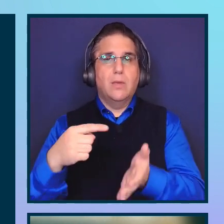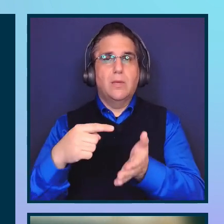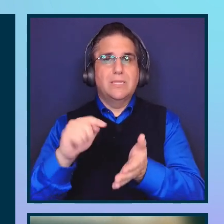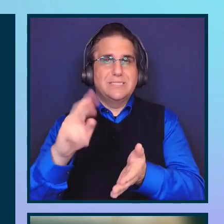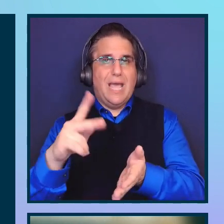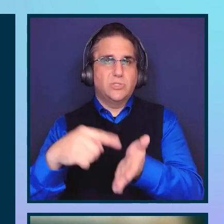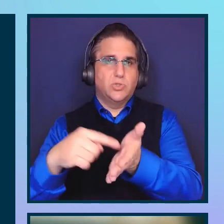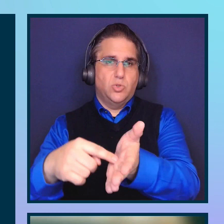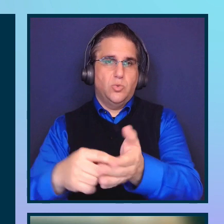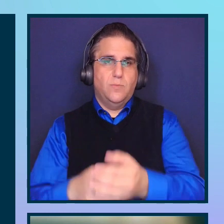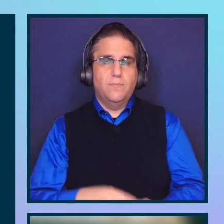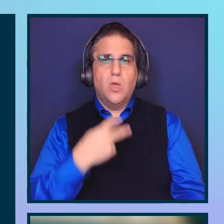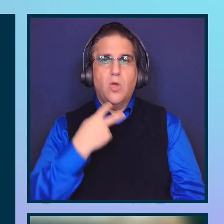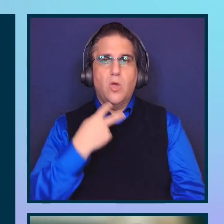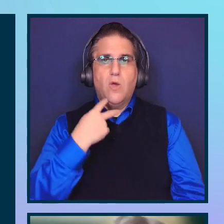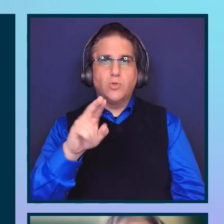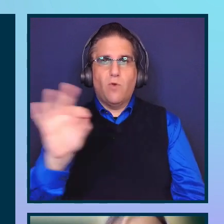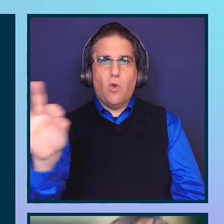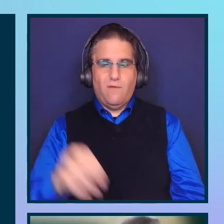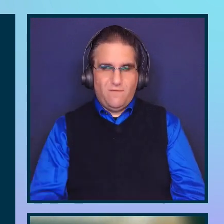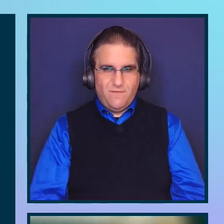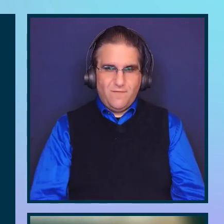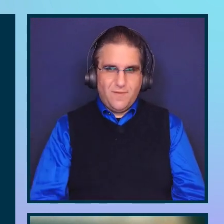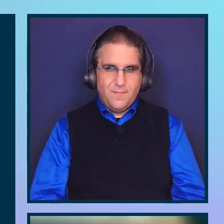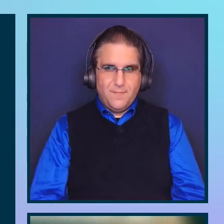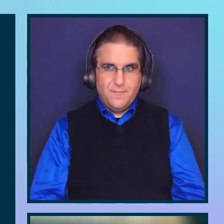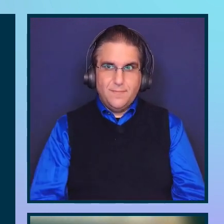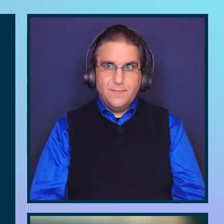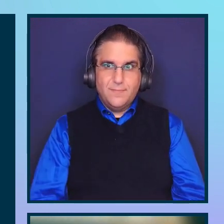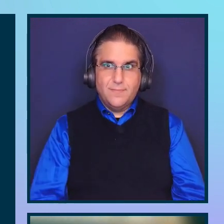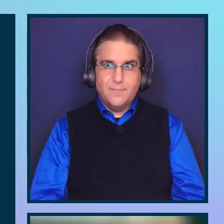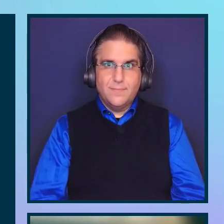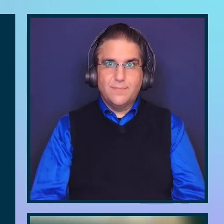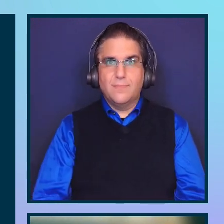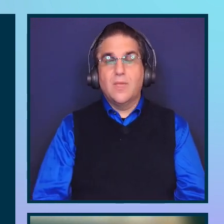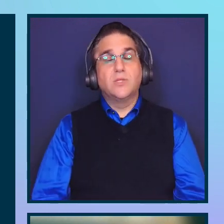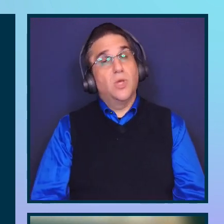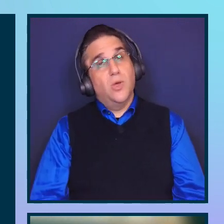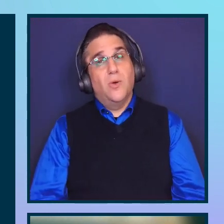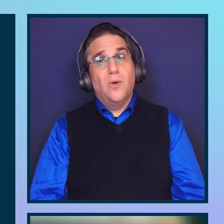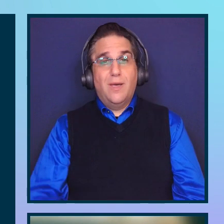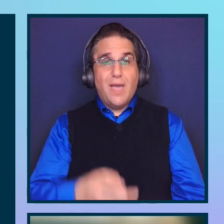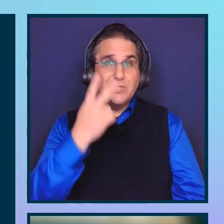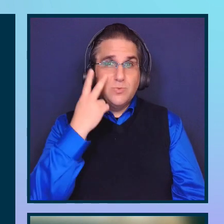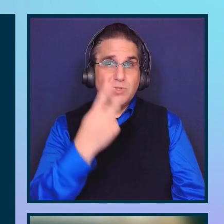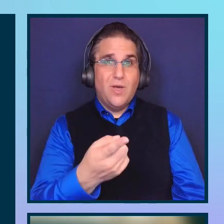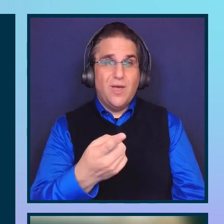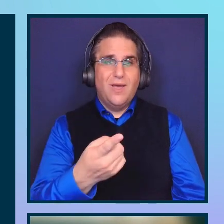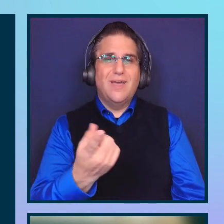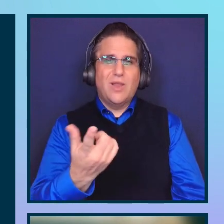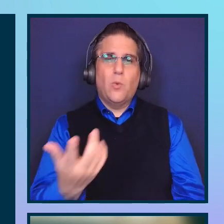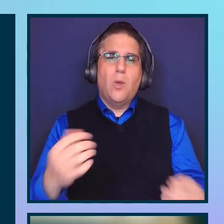Okay, so voiceover off. Oh, okay. So as you saw, now we have a much